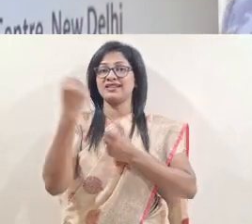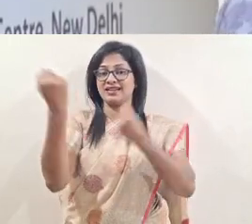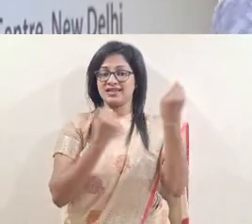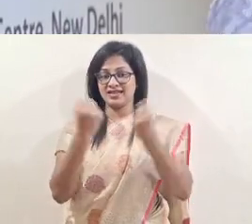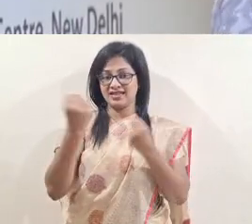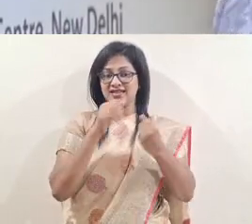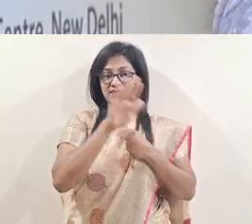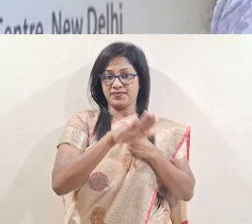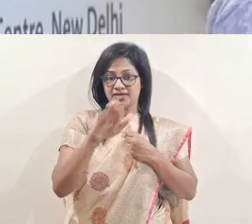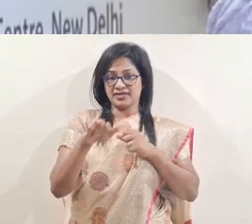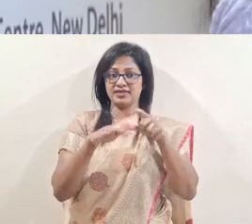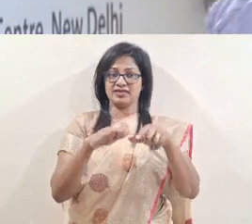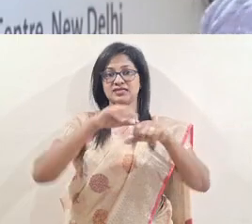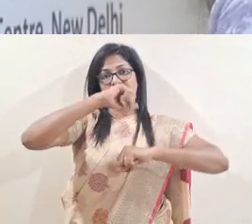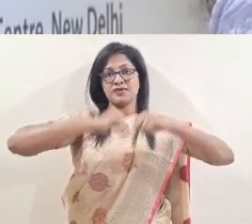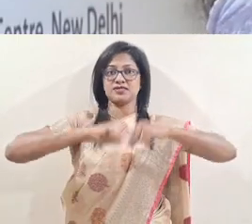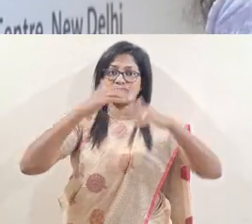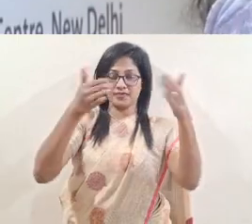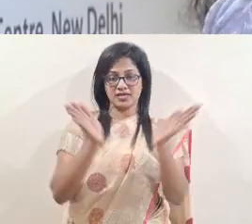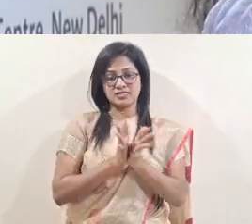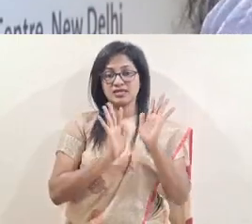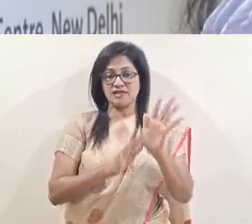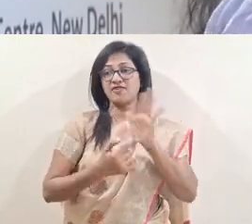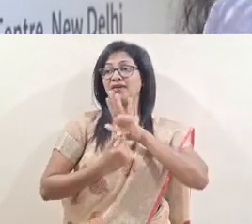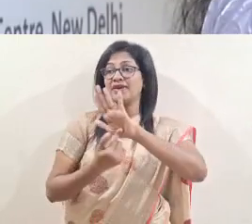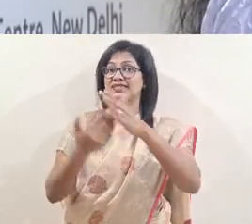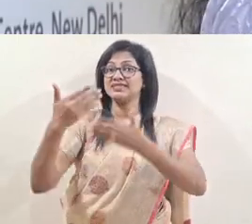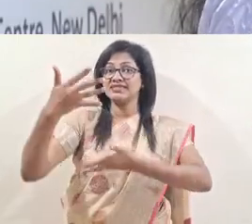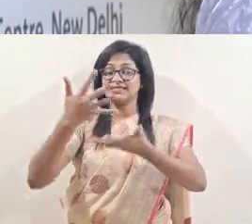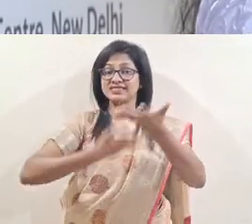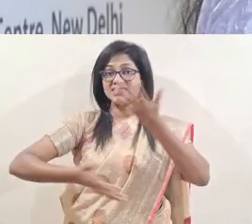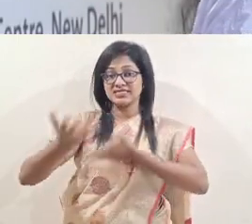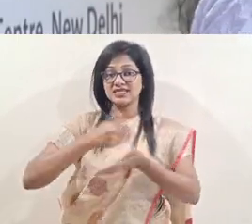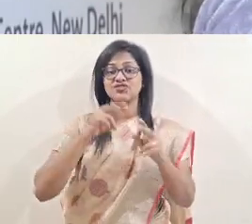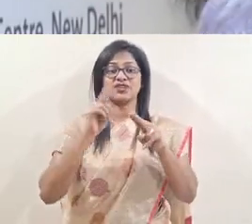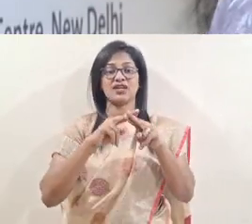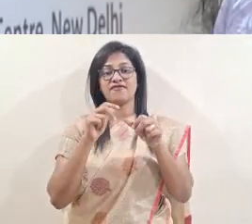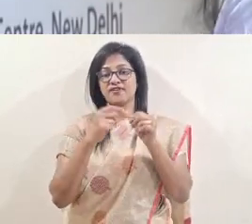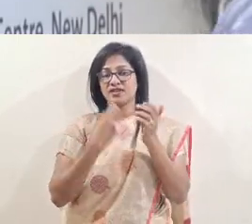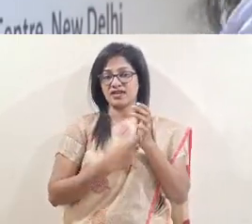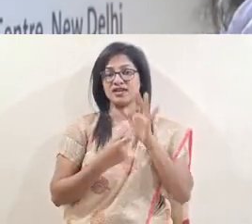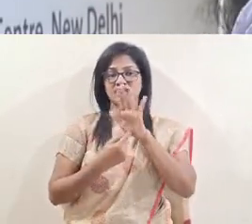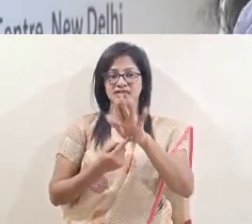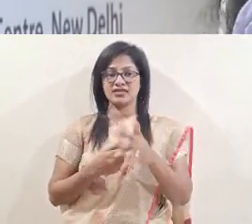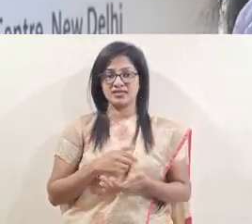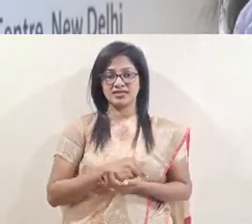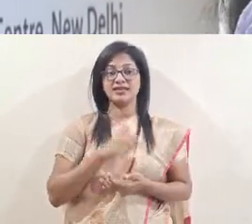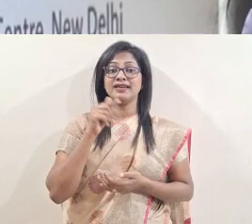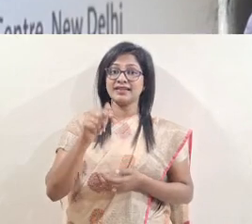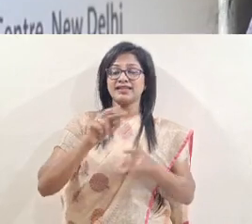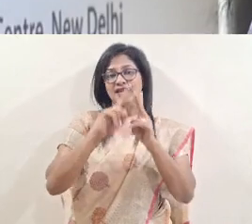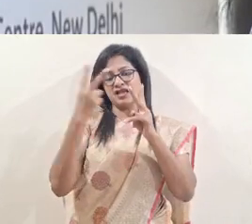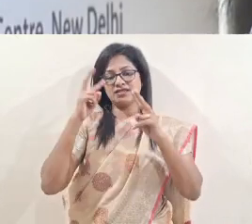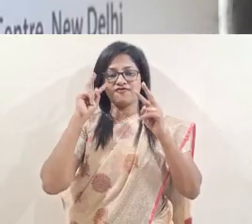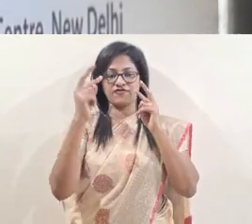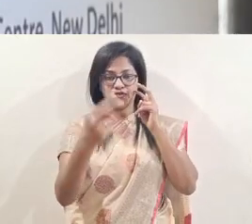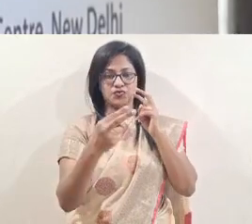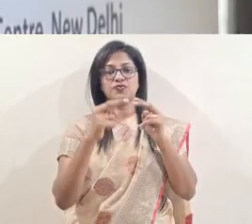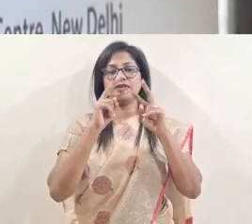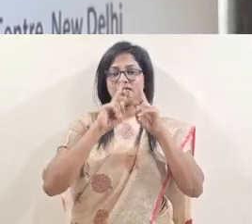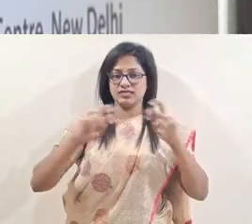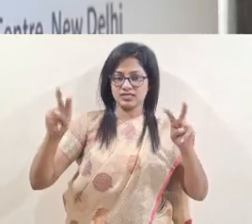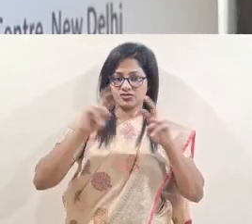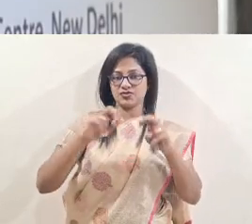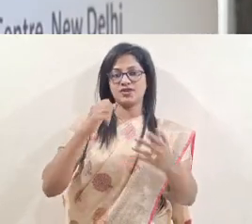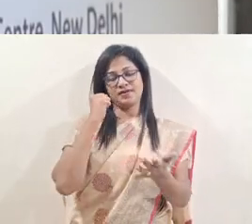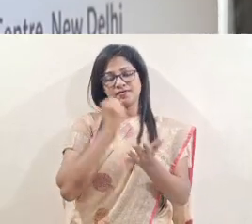But for our discussion, I have highlighted the FAR aspect because, that is another perspective of the research. We should definitely